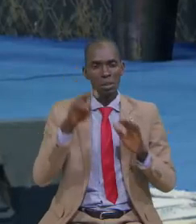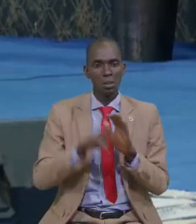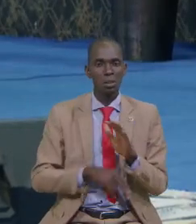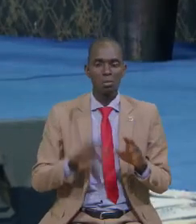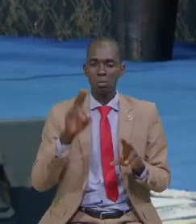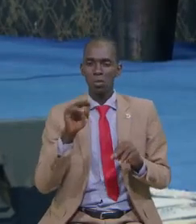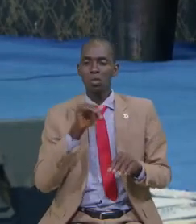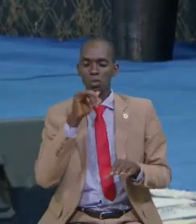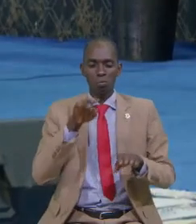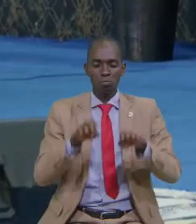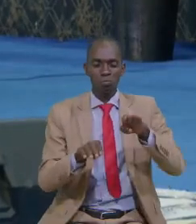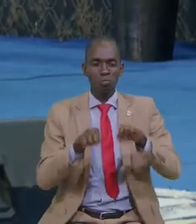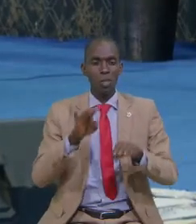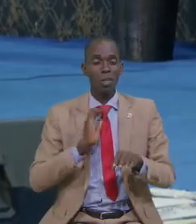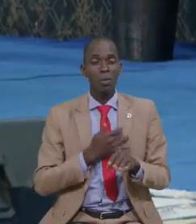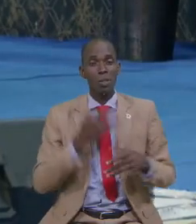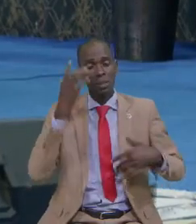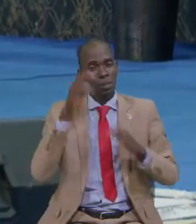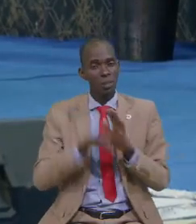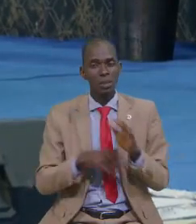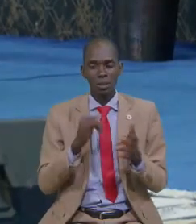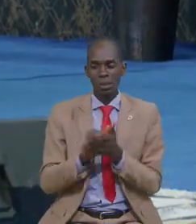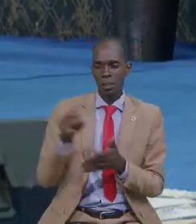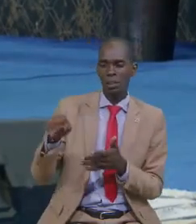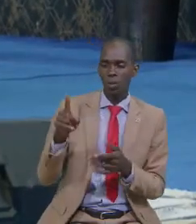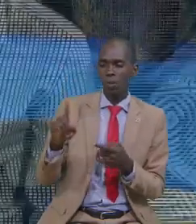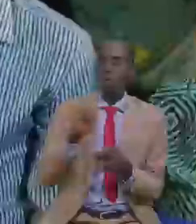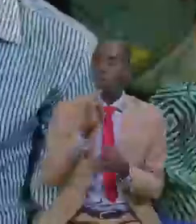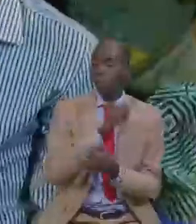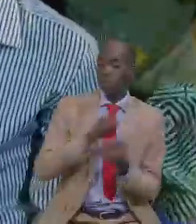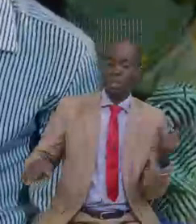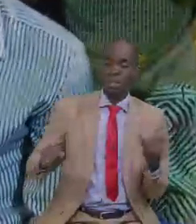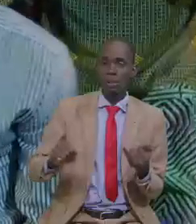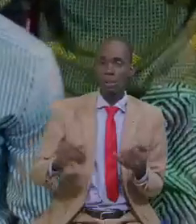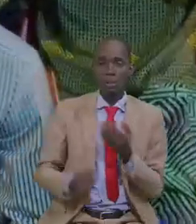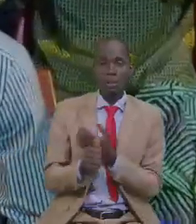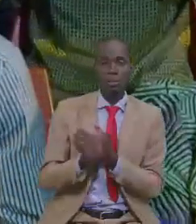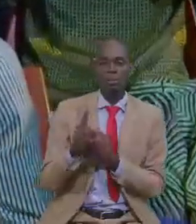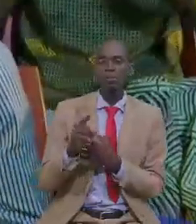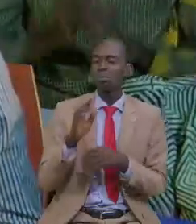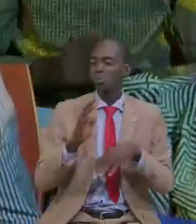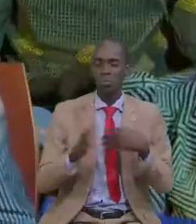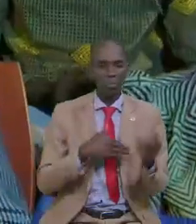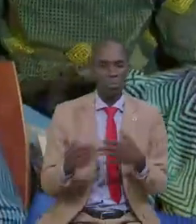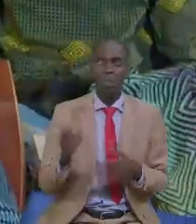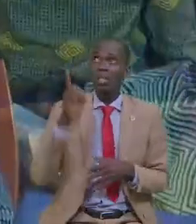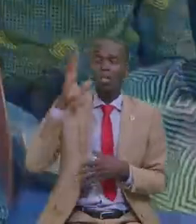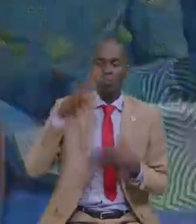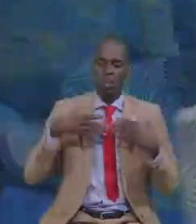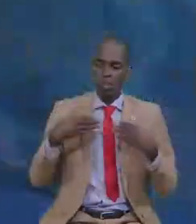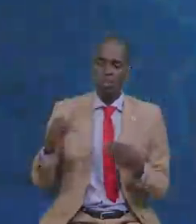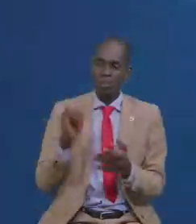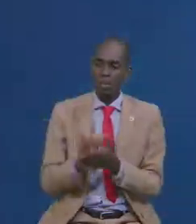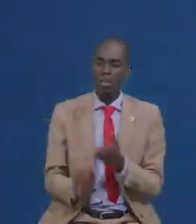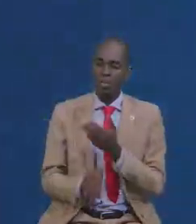this one is terminal. Tonight, it will heal you. They say this one brings you to